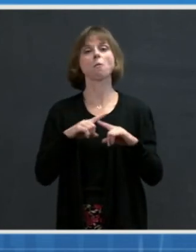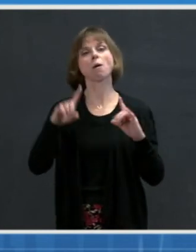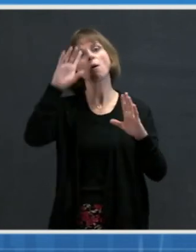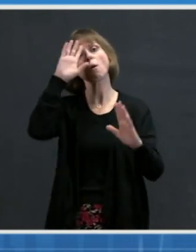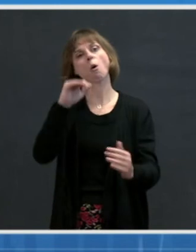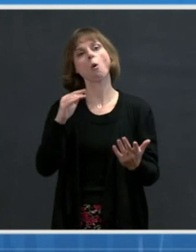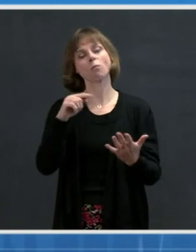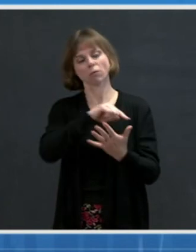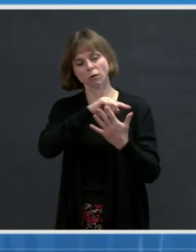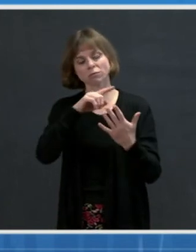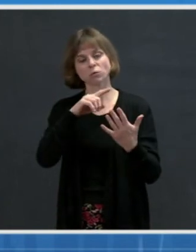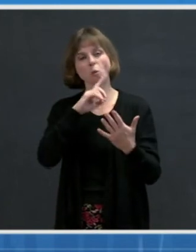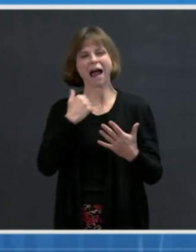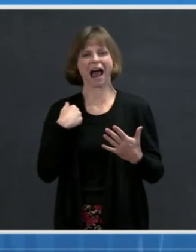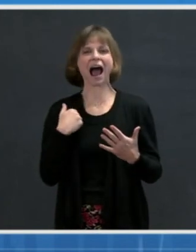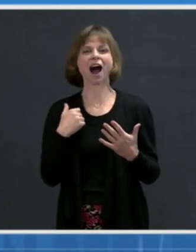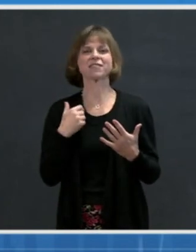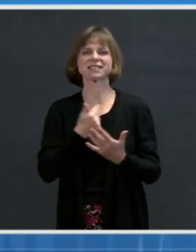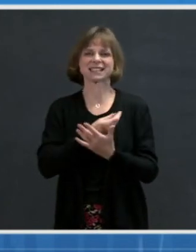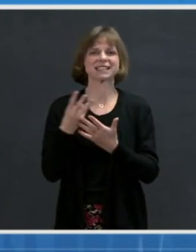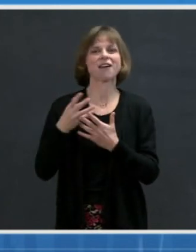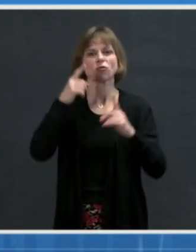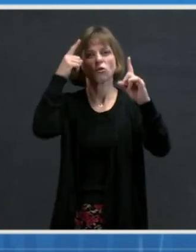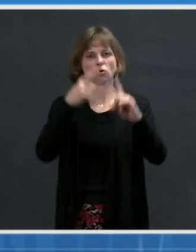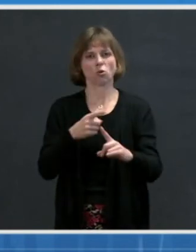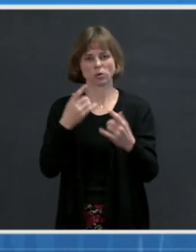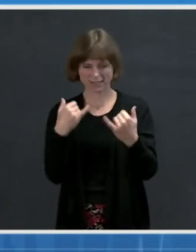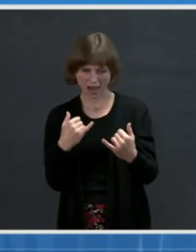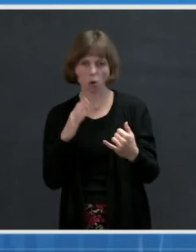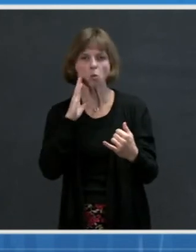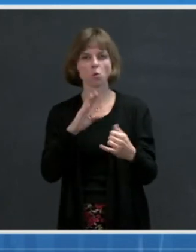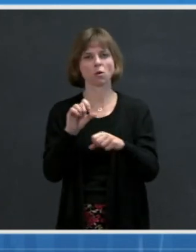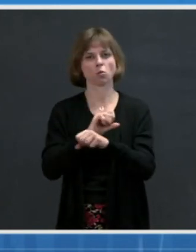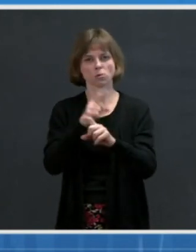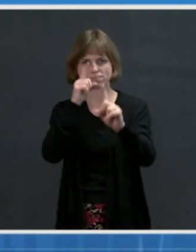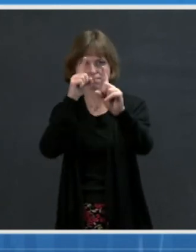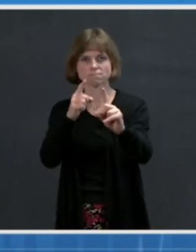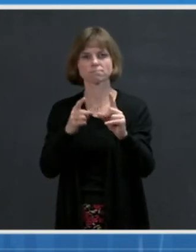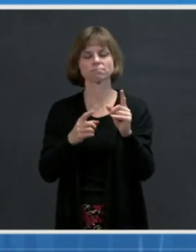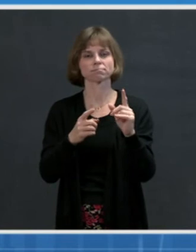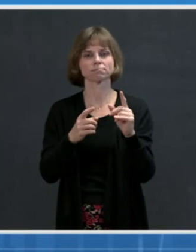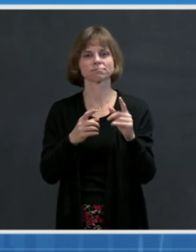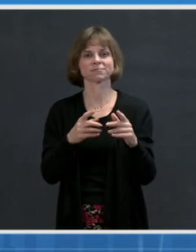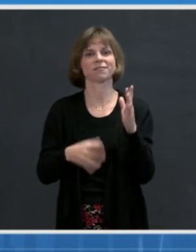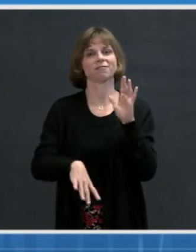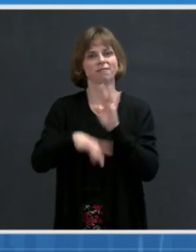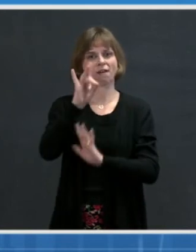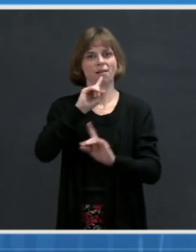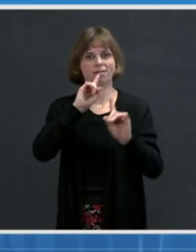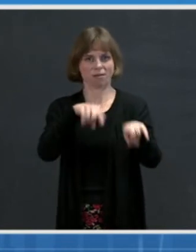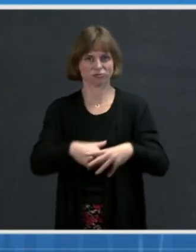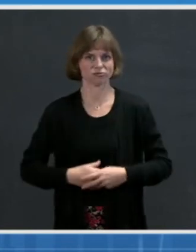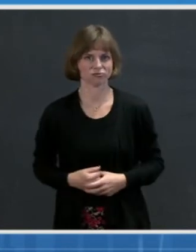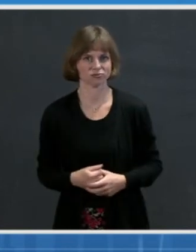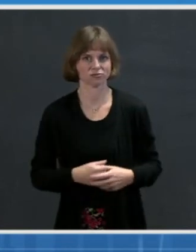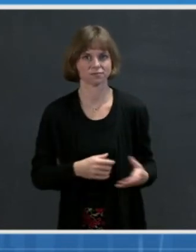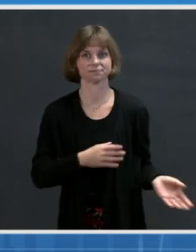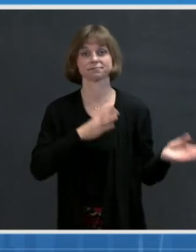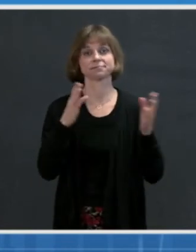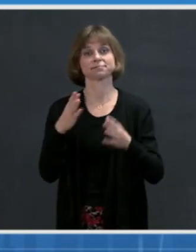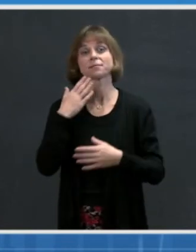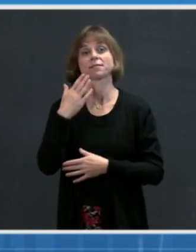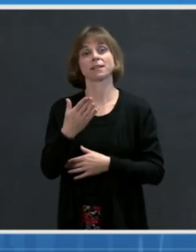of initiatives we will ultimately answer. So I'll stop there and hand it back to Jeff. Well, thank you, Drs.